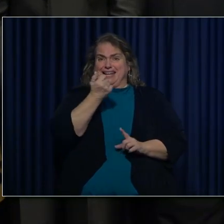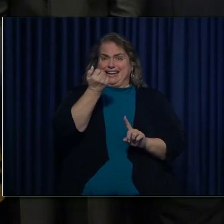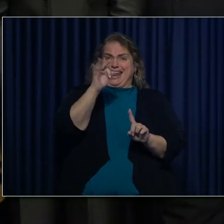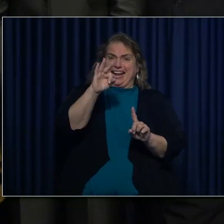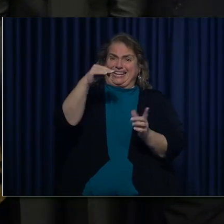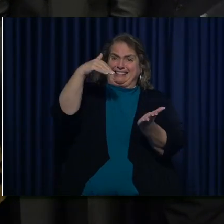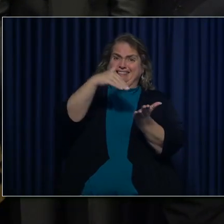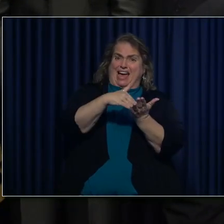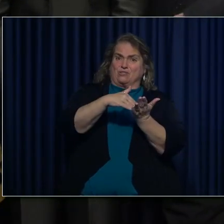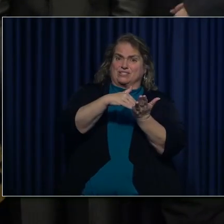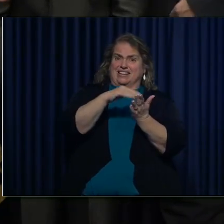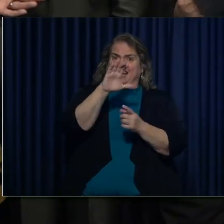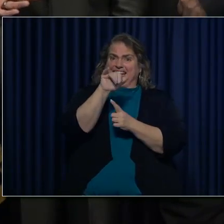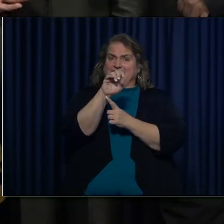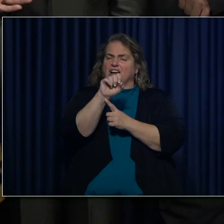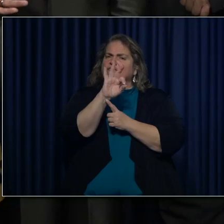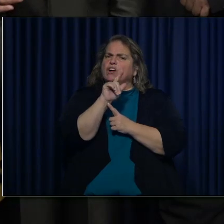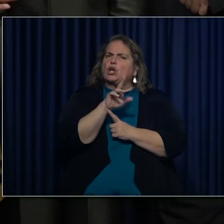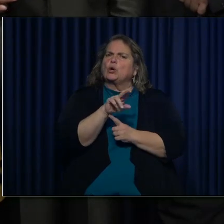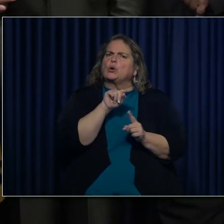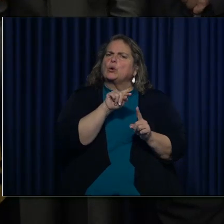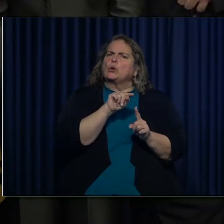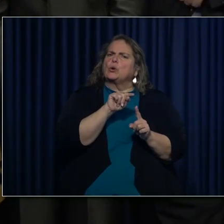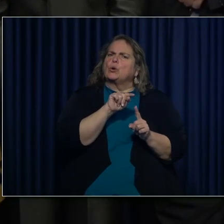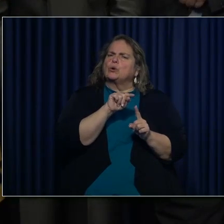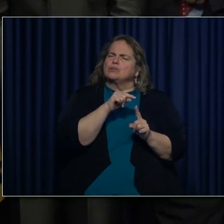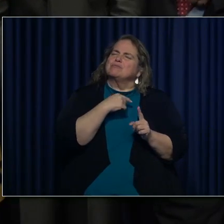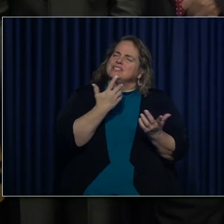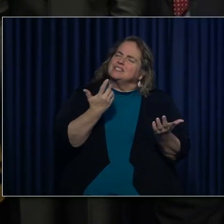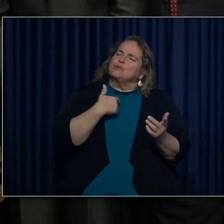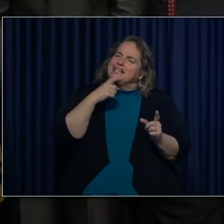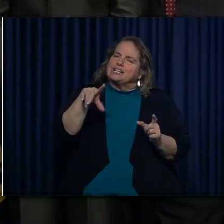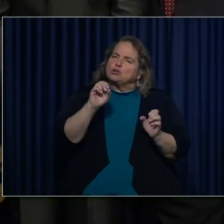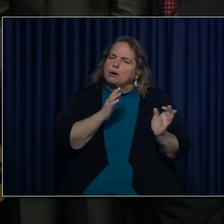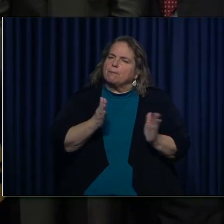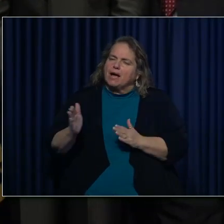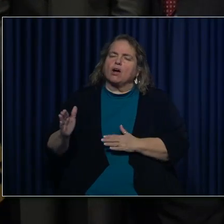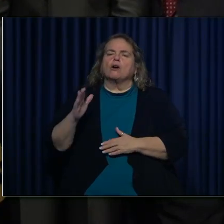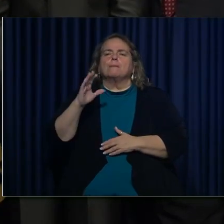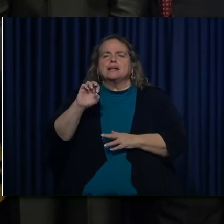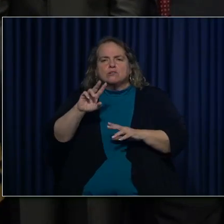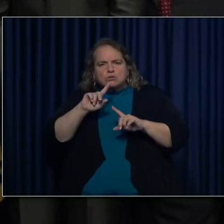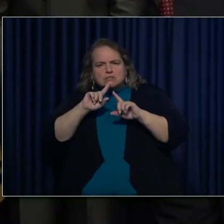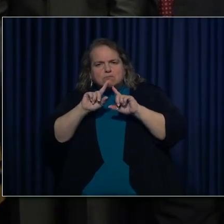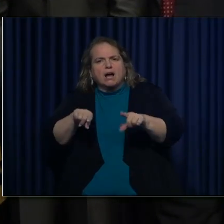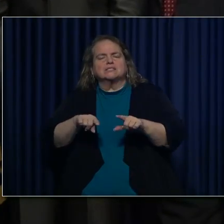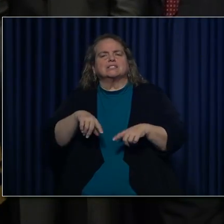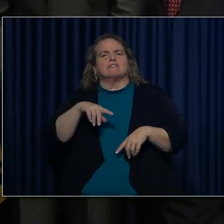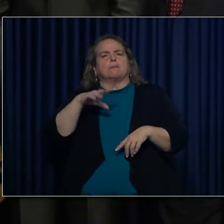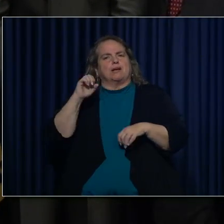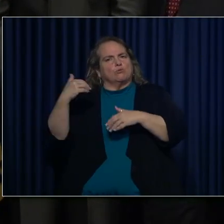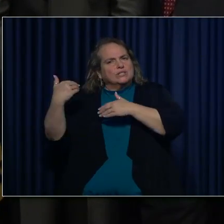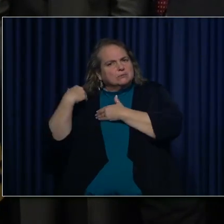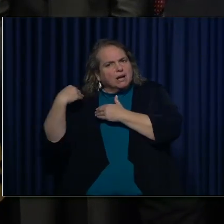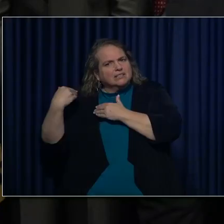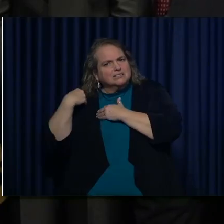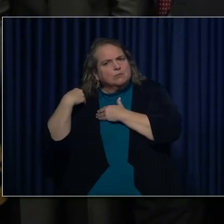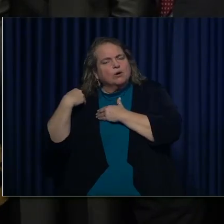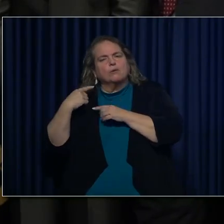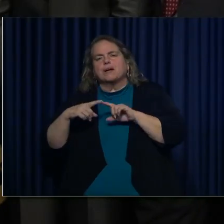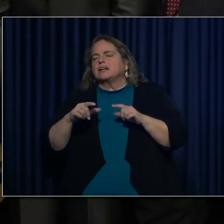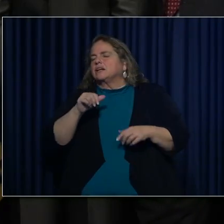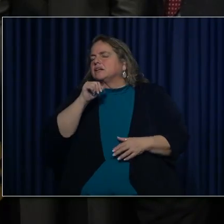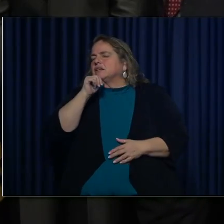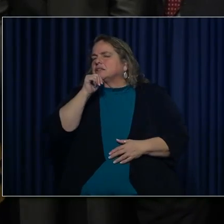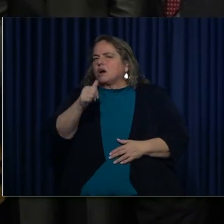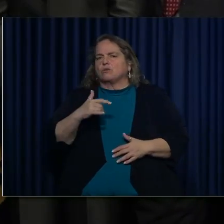context. We want to be prepared. We want to be. I mean, we want to be responsive, and we want to be responsible. But what we don't want to